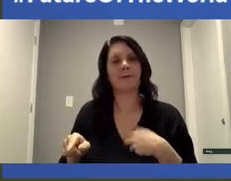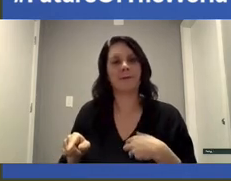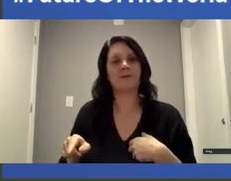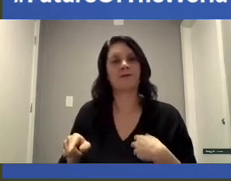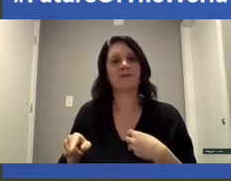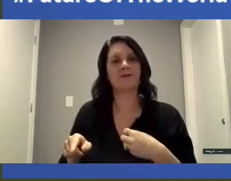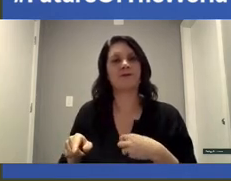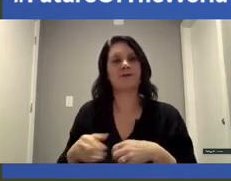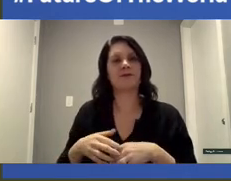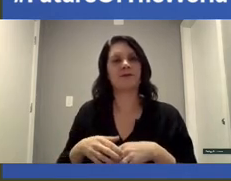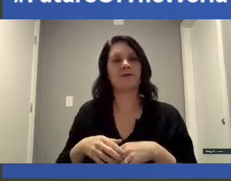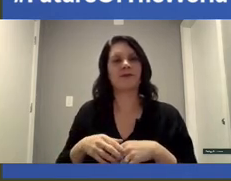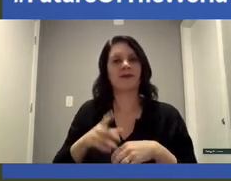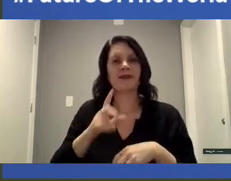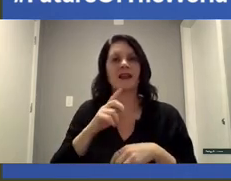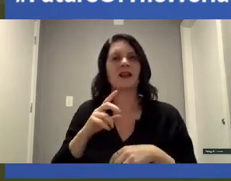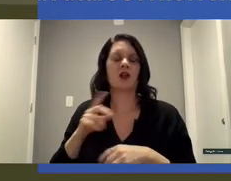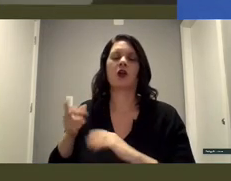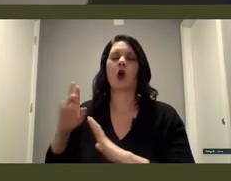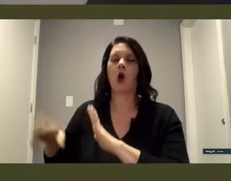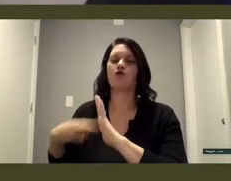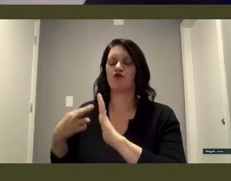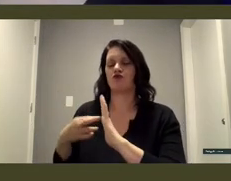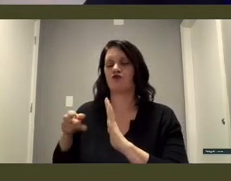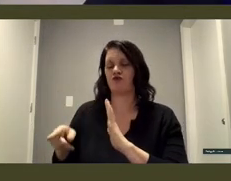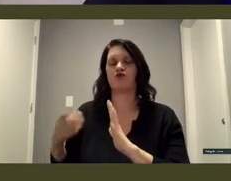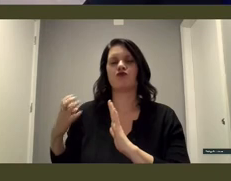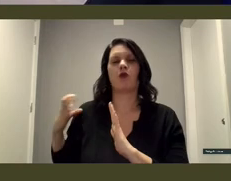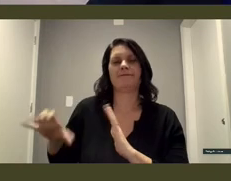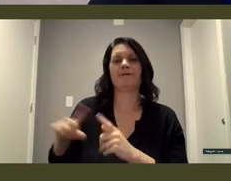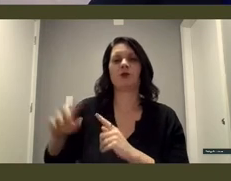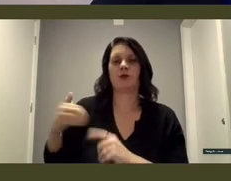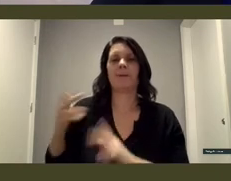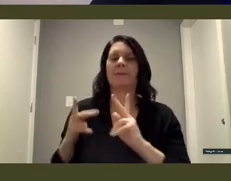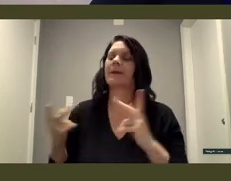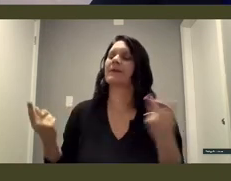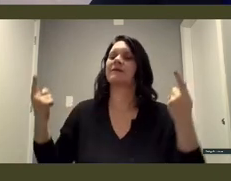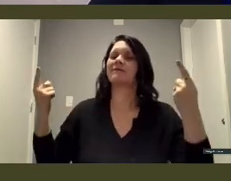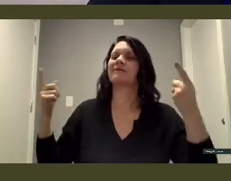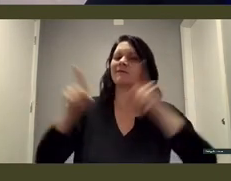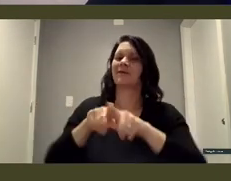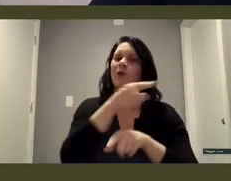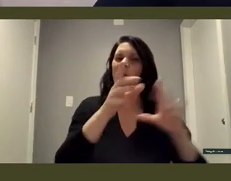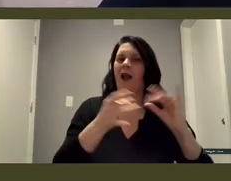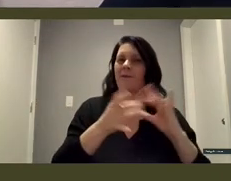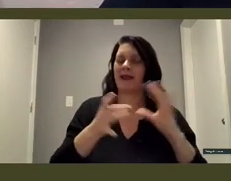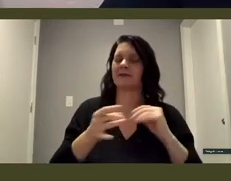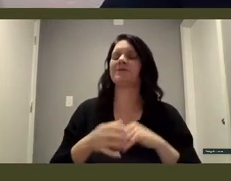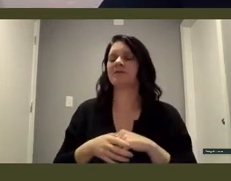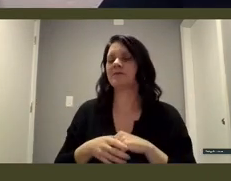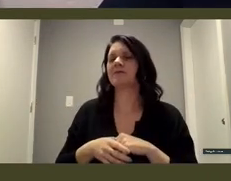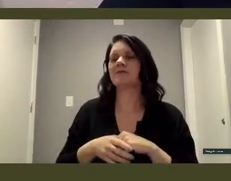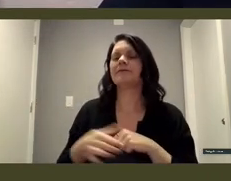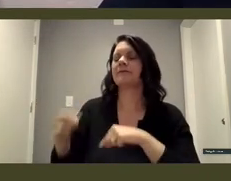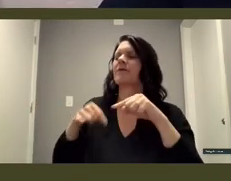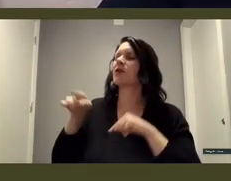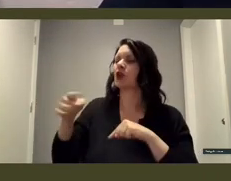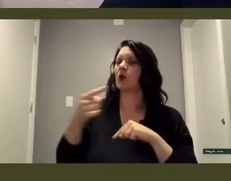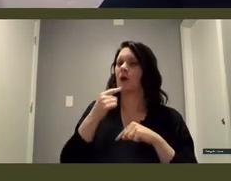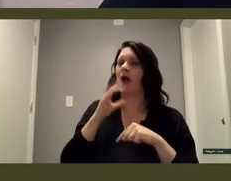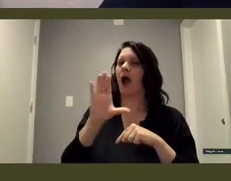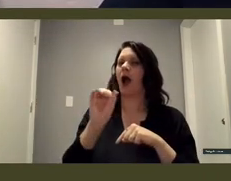in chimes in with what you were saying. So just going back, you said you went to